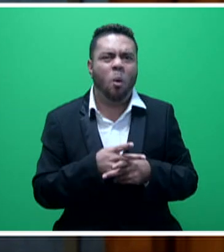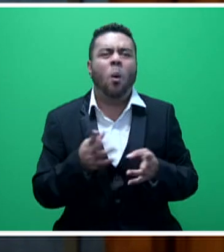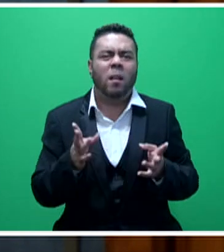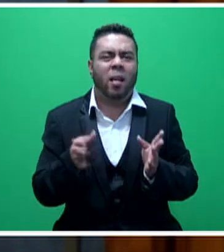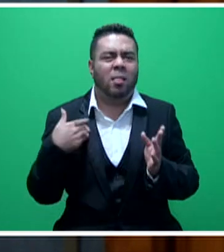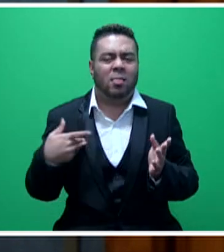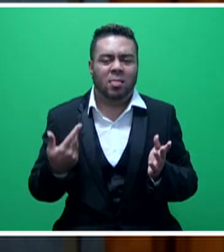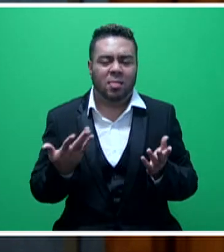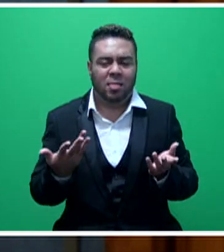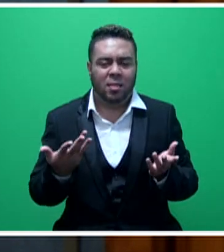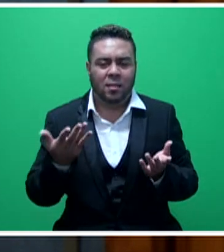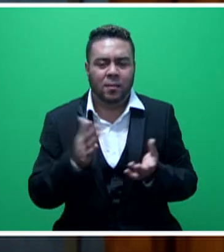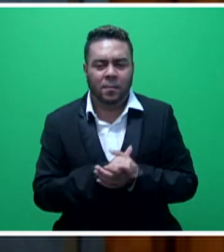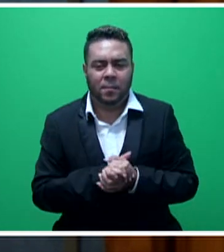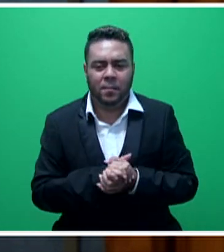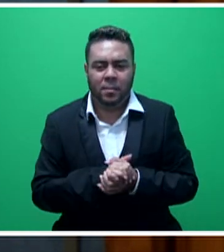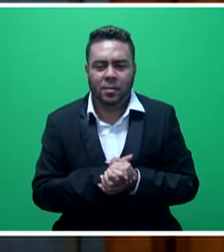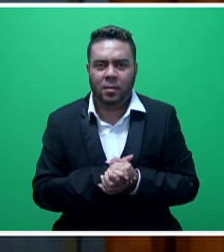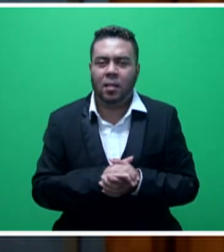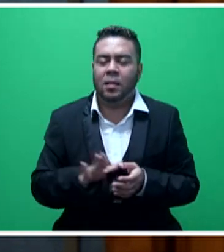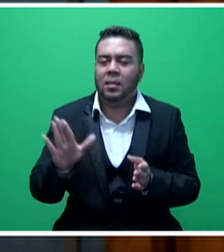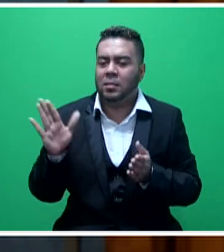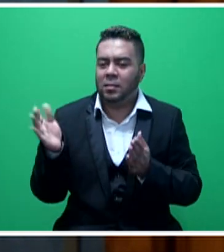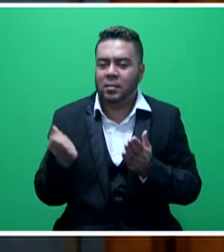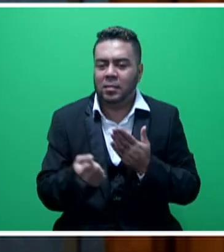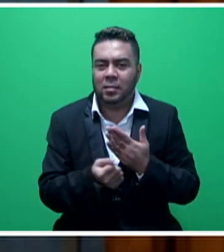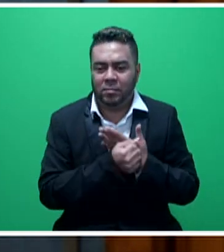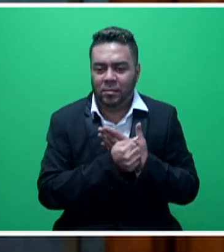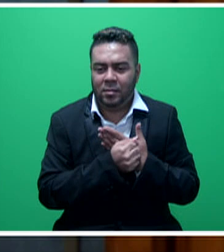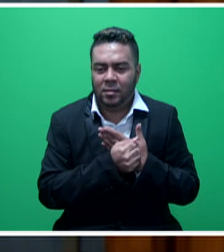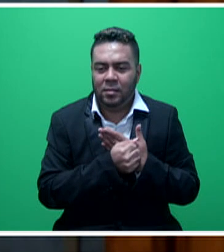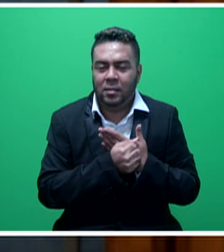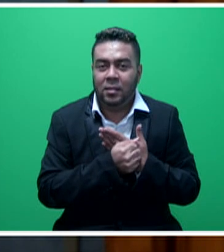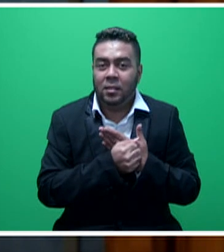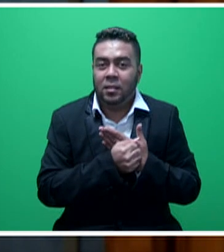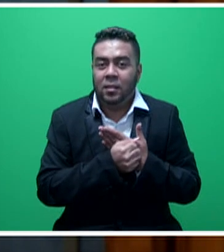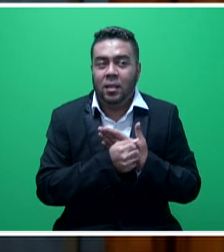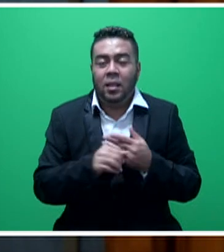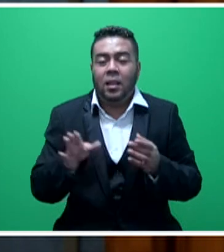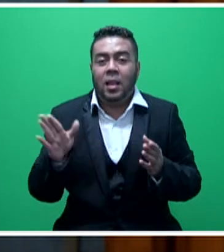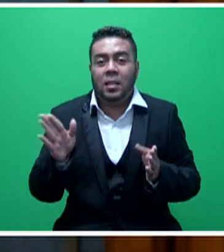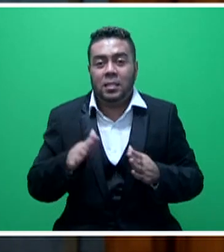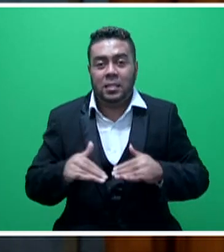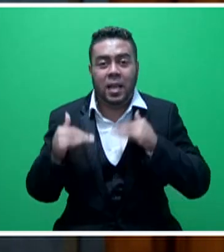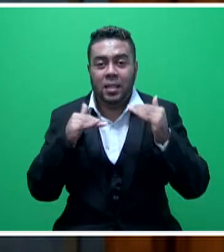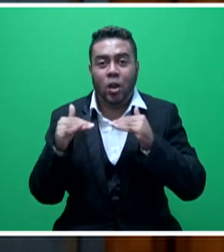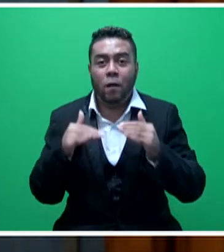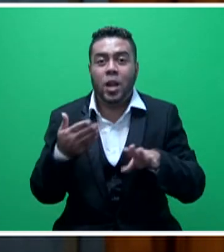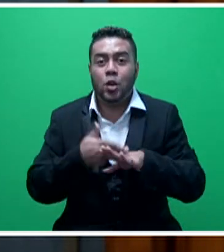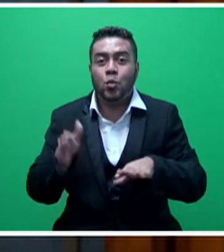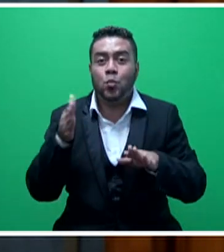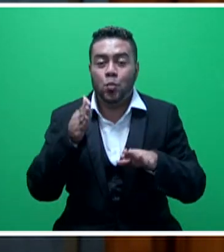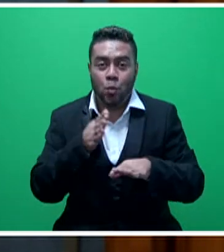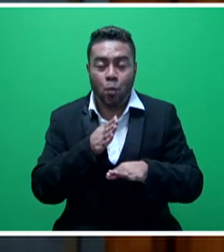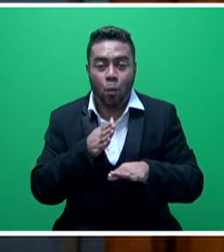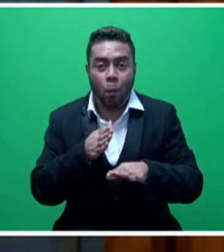Maternal and Newborn Safe Hospital Initiative audit has shown improvements in the standard of our maternal and newborn services in